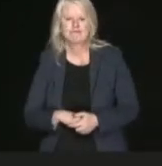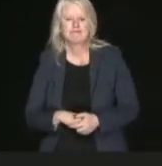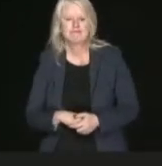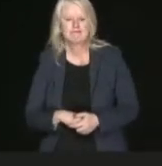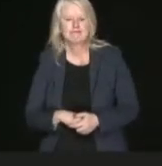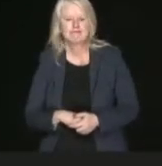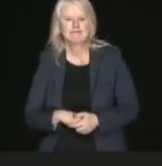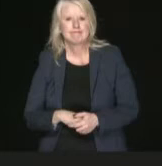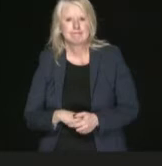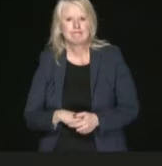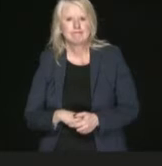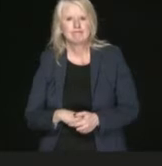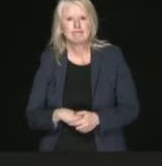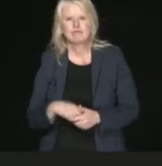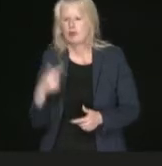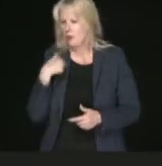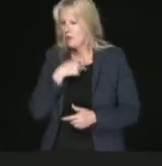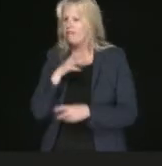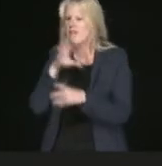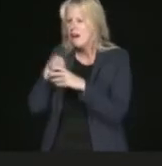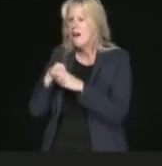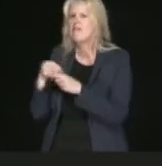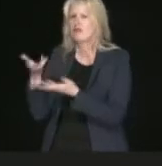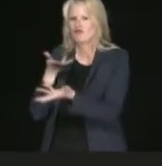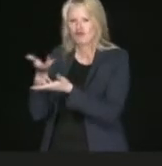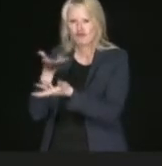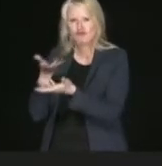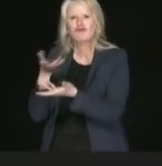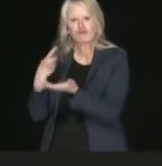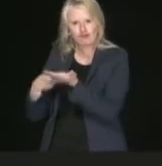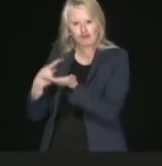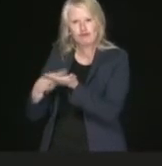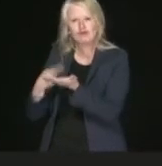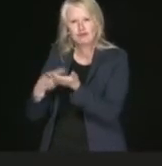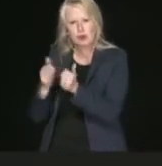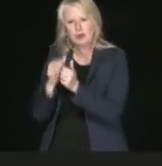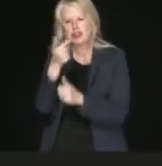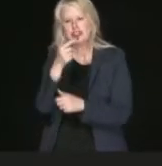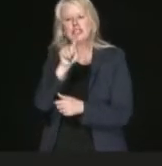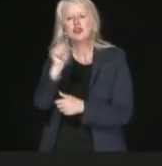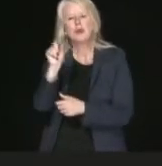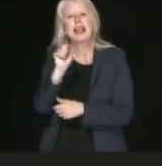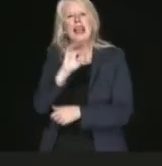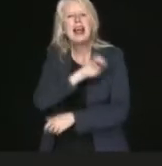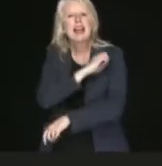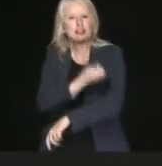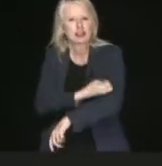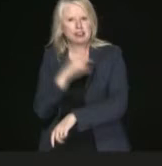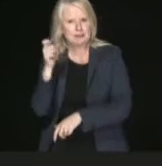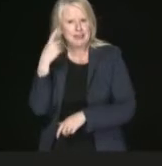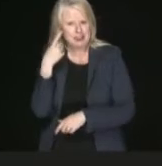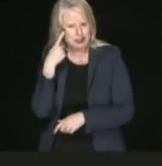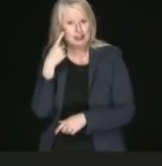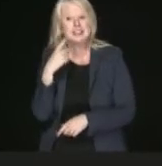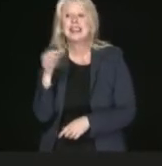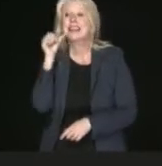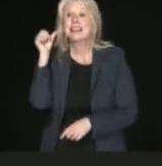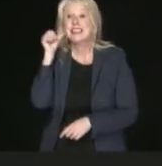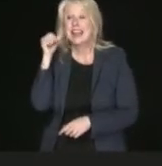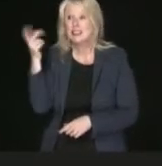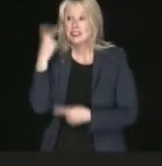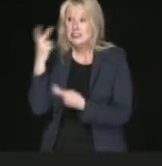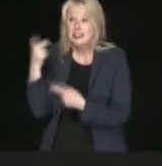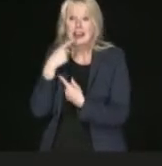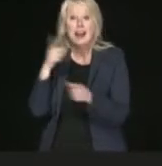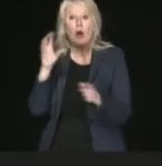cette conversation are part of that conversation with the Energy G20 ministers. Yesterday, we did note